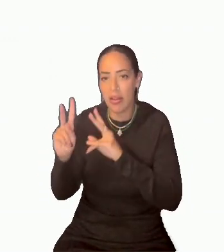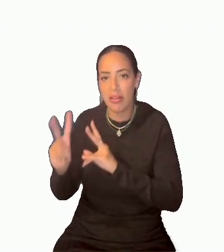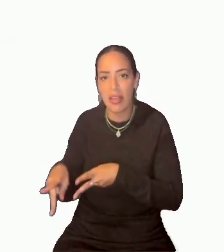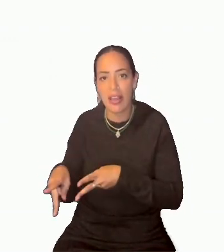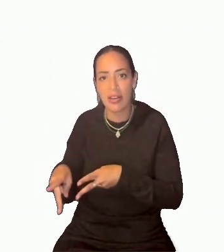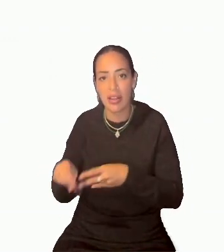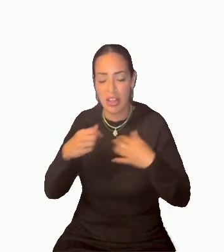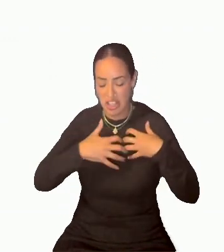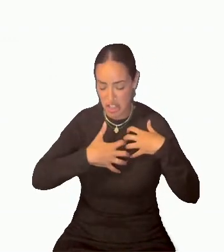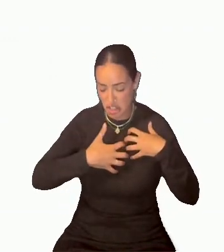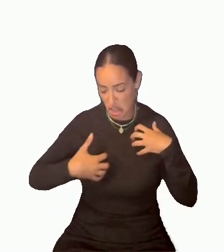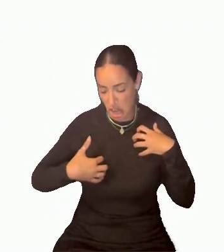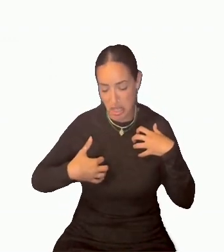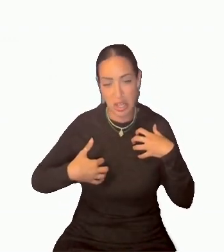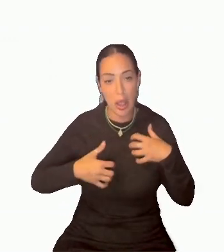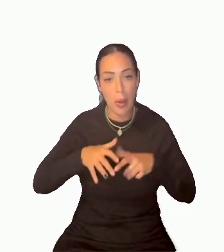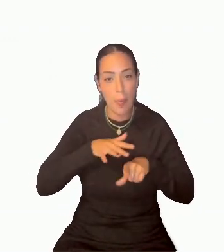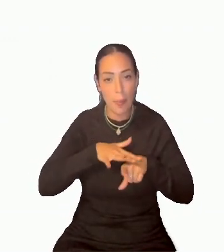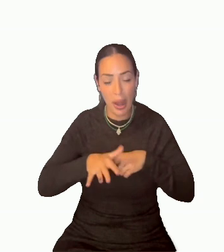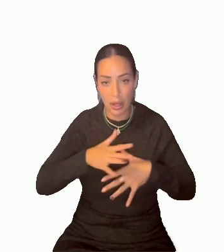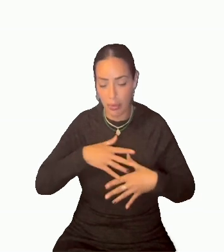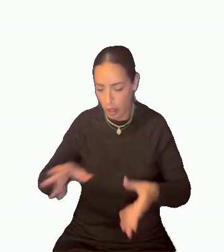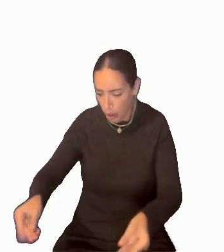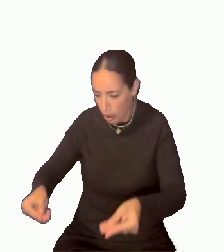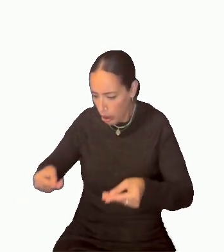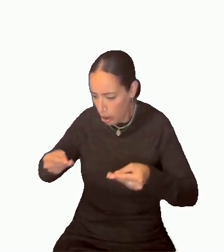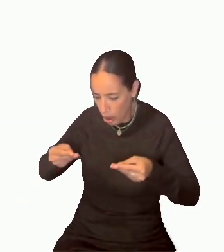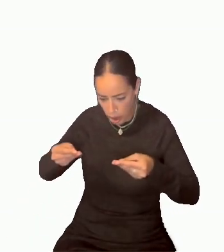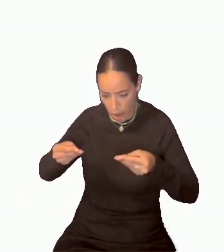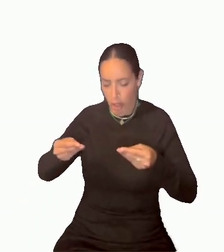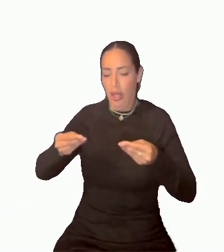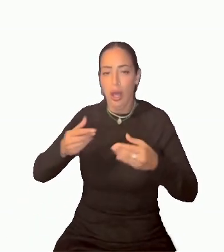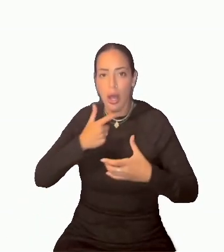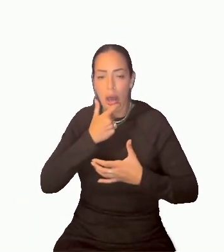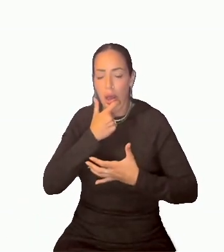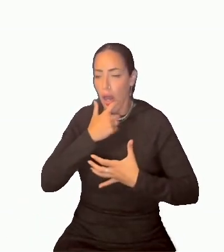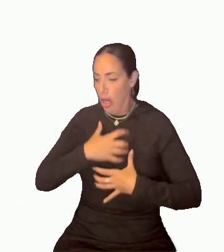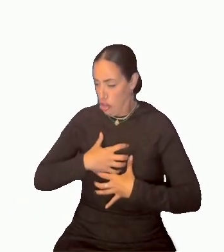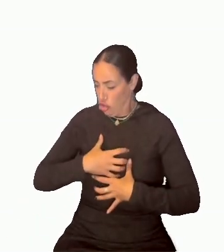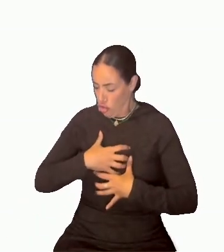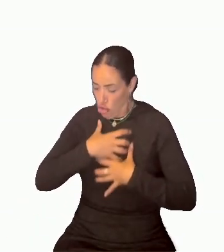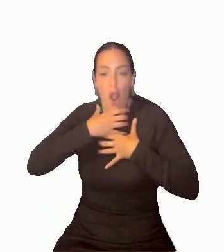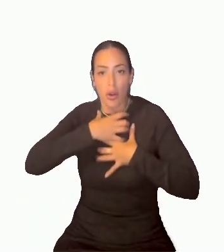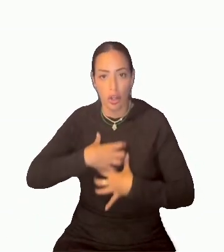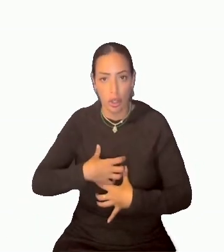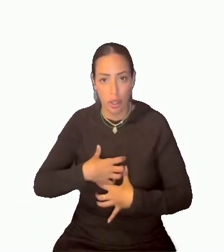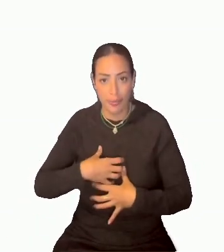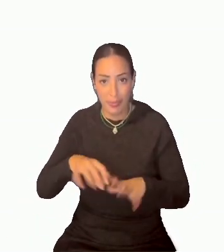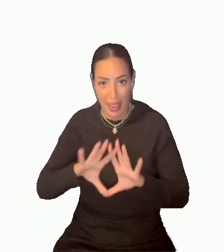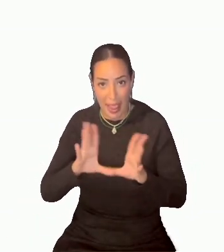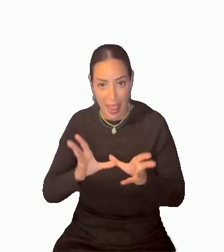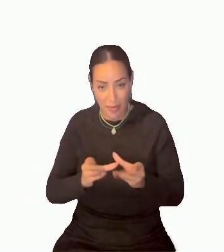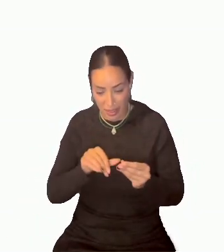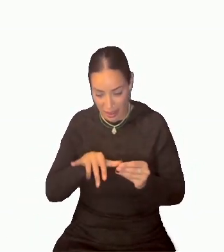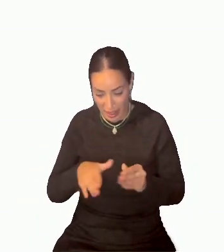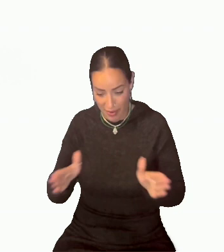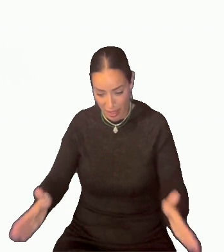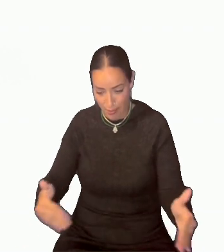up in the middle and blood on it. That was a complete shock. It completely shocked me. Everything that was in that box,